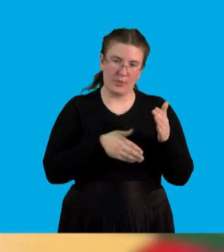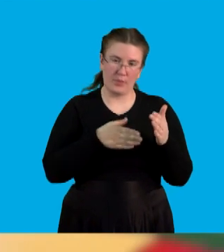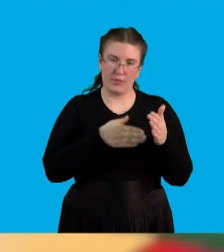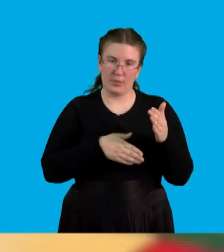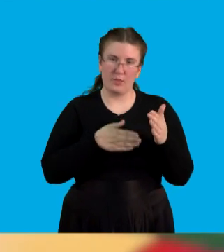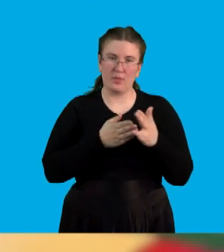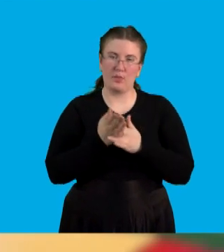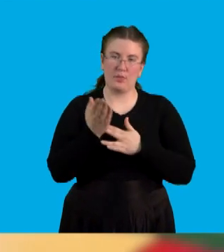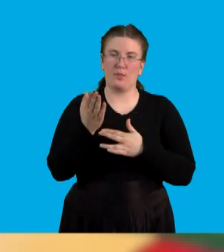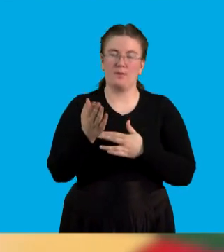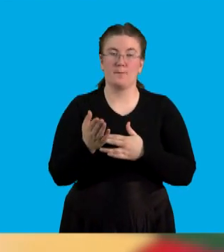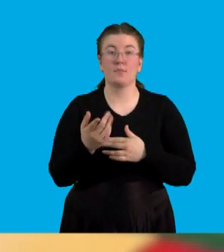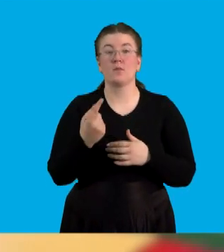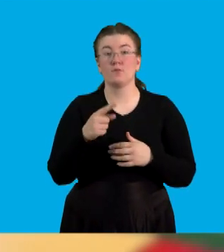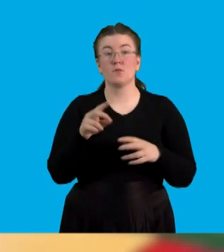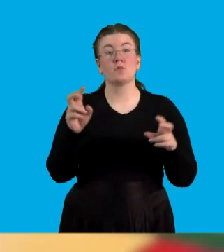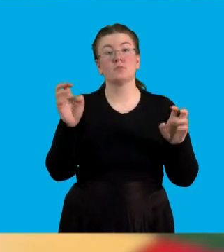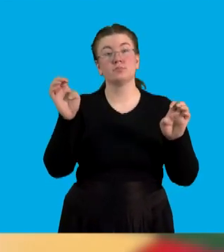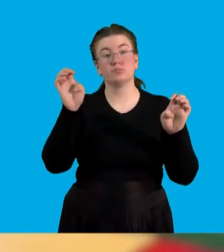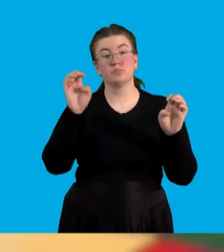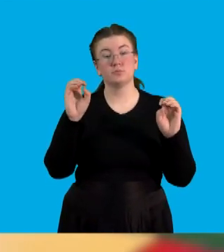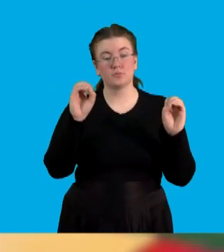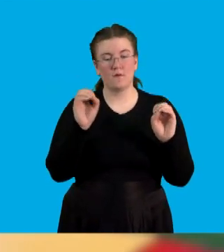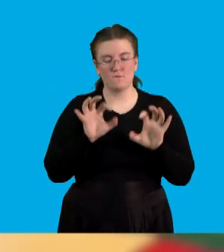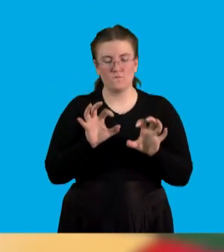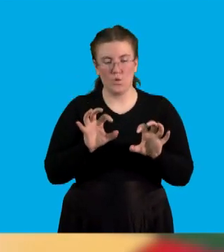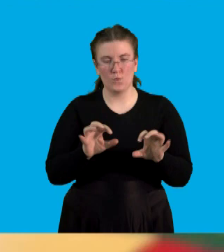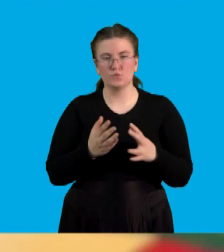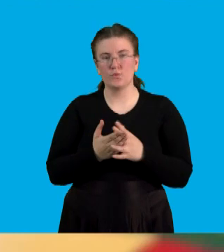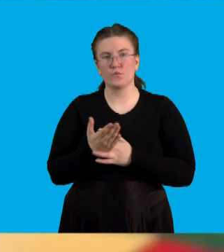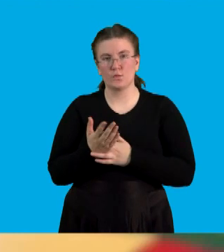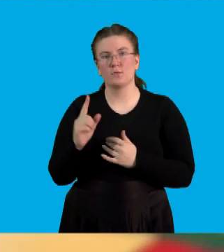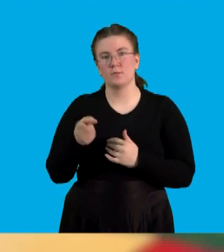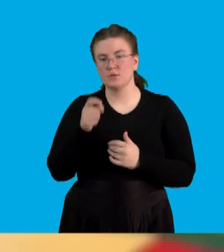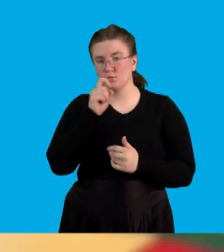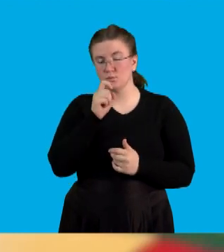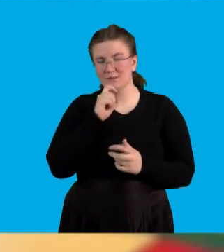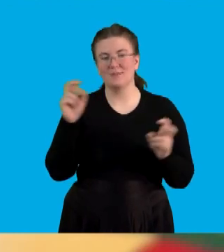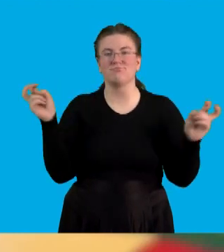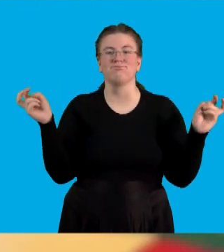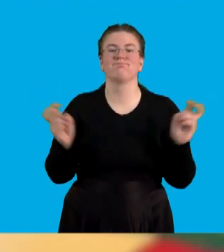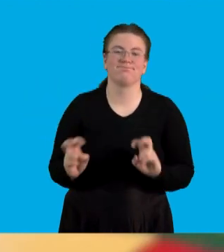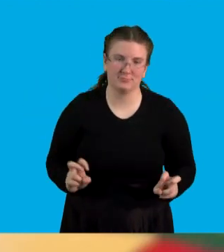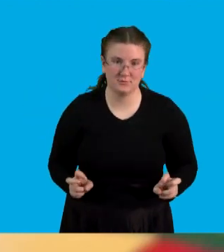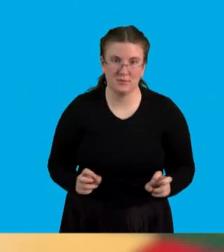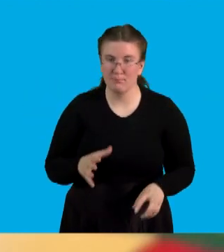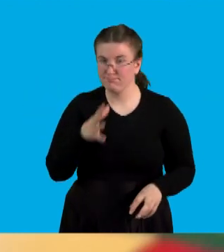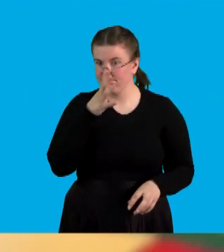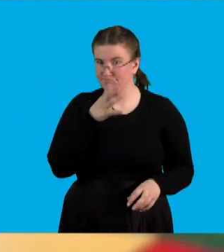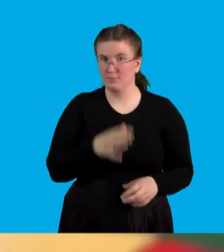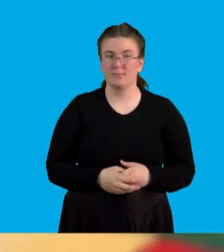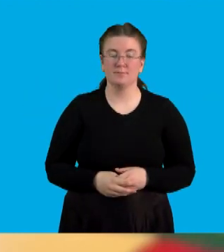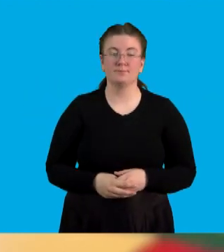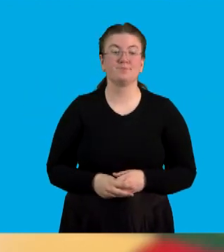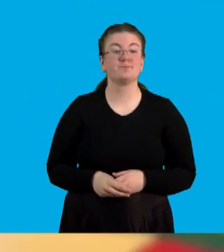one point to the next. So for these electrons to be able to pass through, to force their way through the resistor, they must use a lot of energy. So